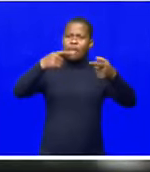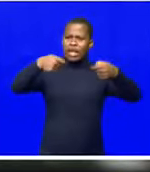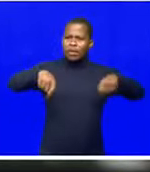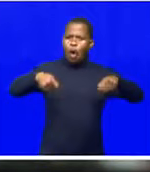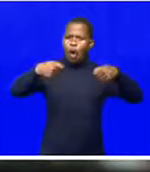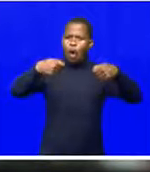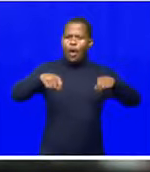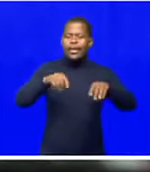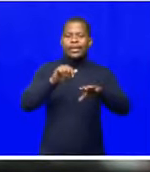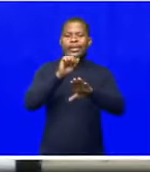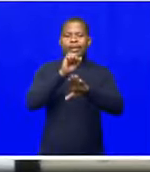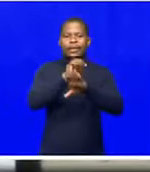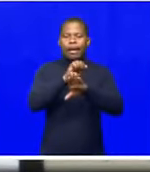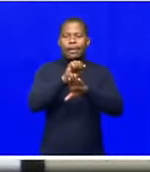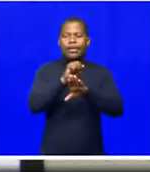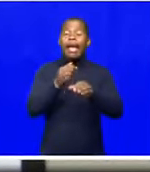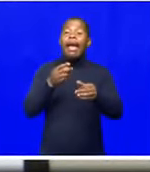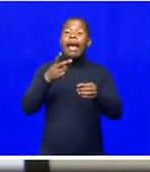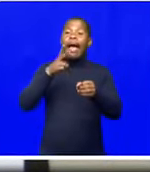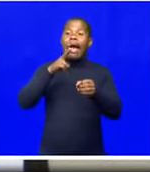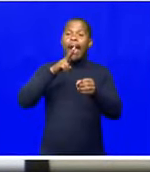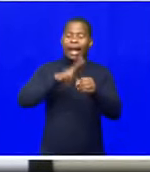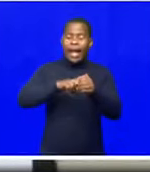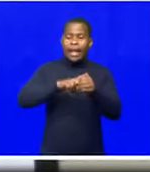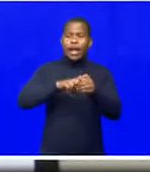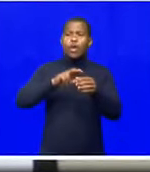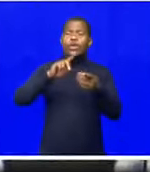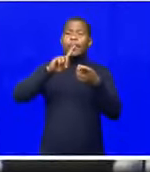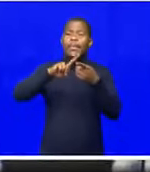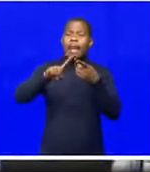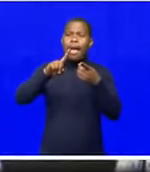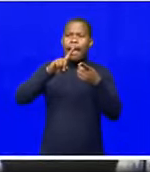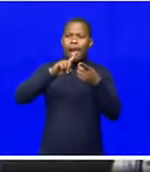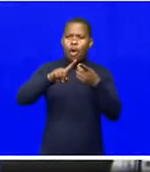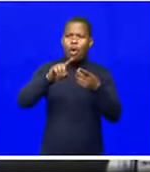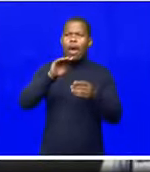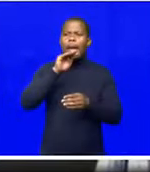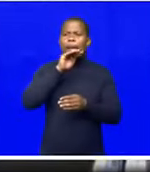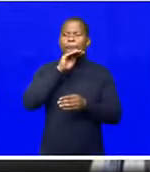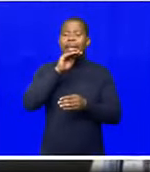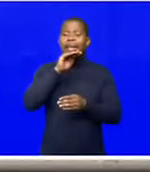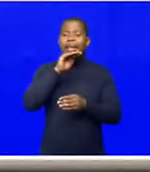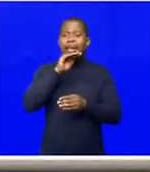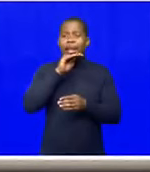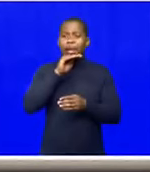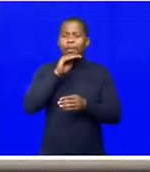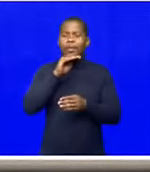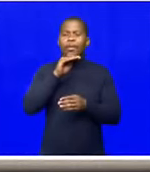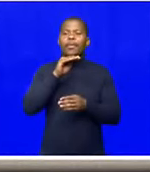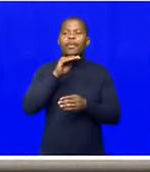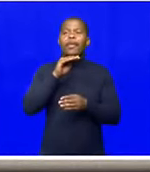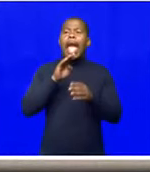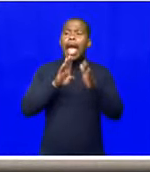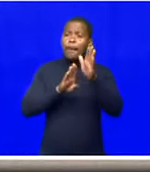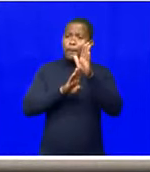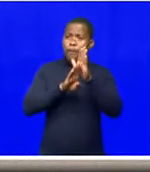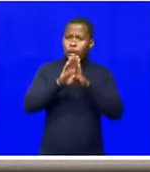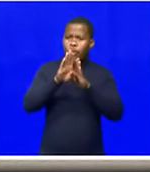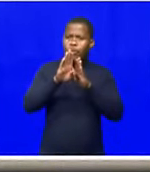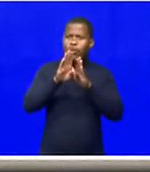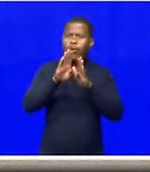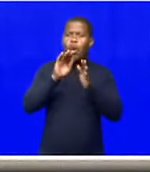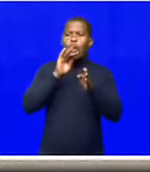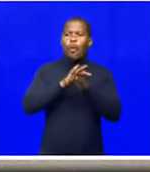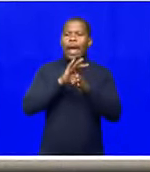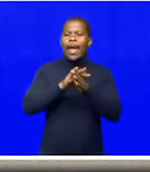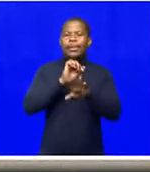regional integration, and ensure that these games provide the much needed exposure to our development athletes